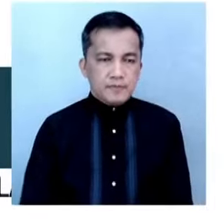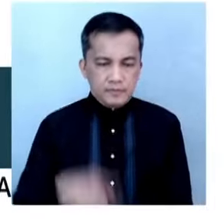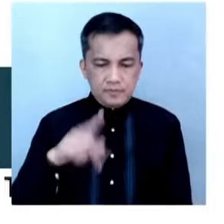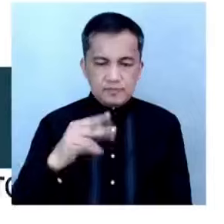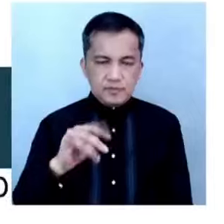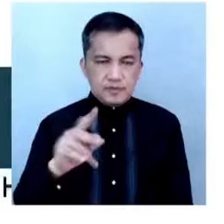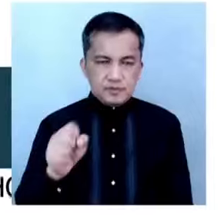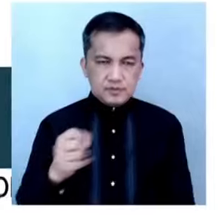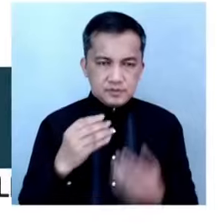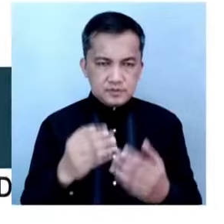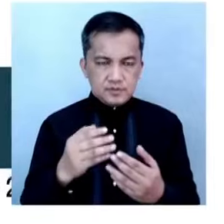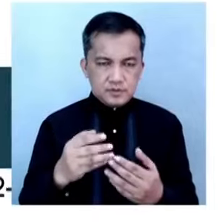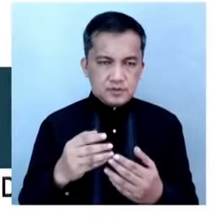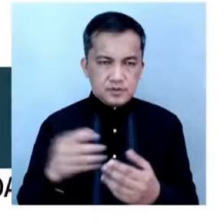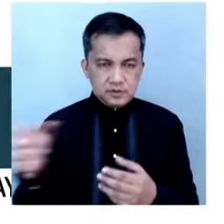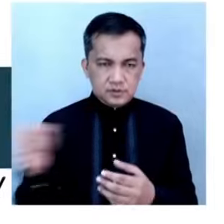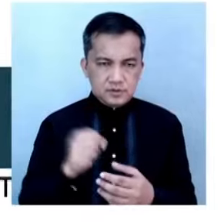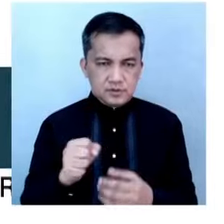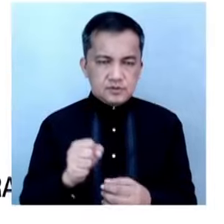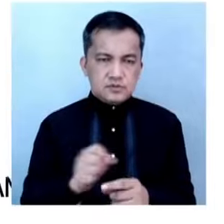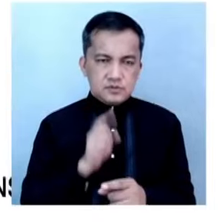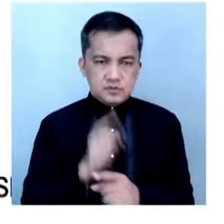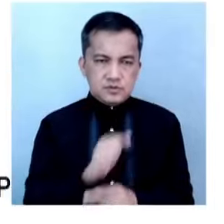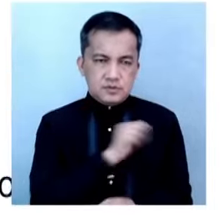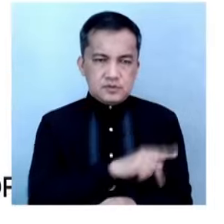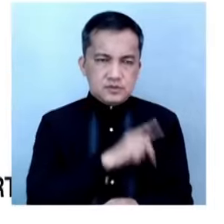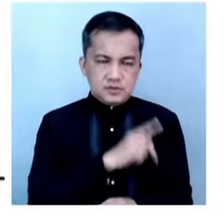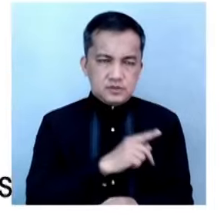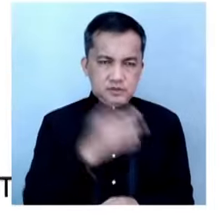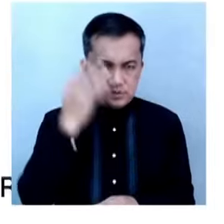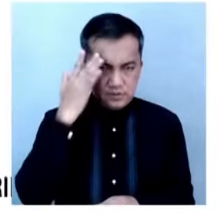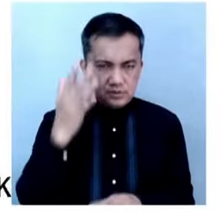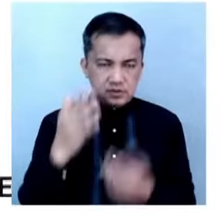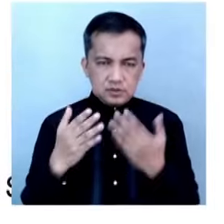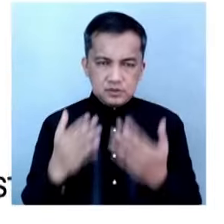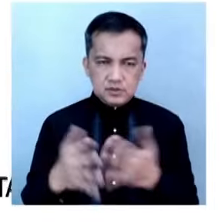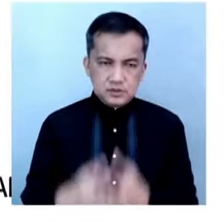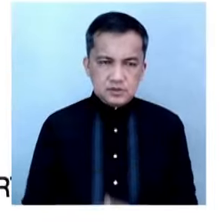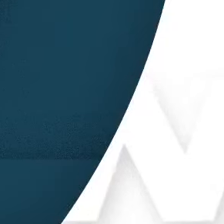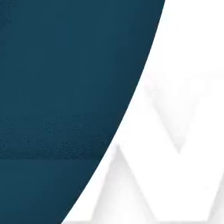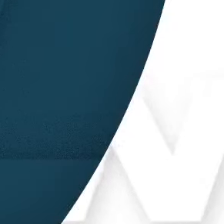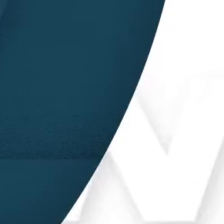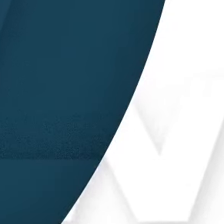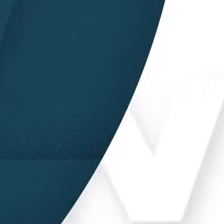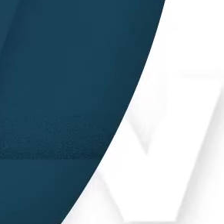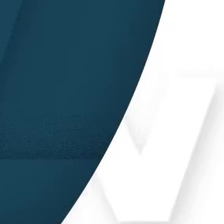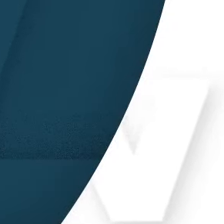much for joining us today. Really appreciate your insights. Maraming salamat po. Salamat po.